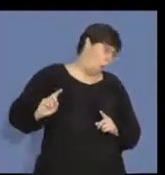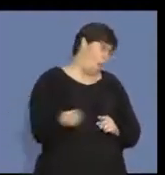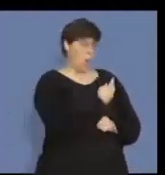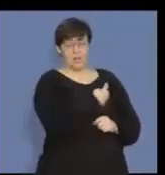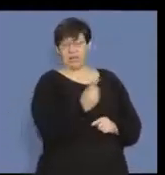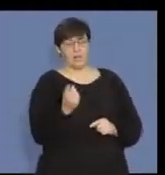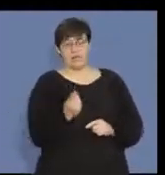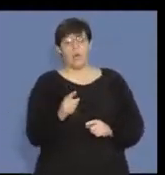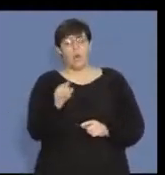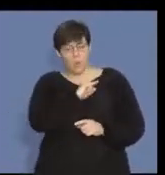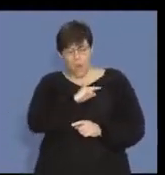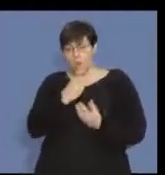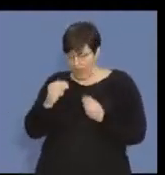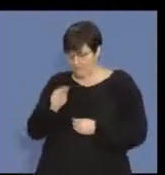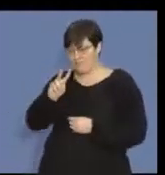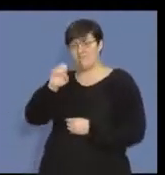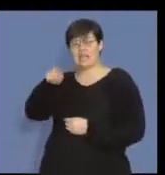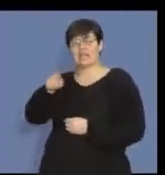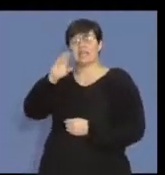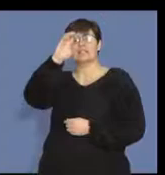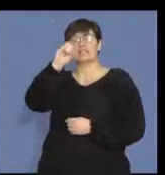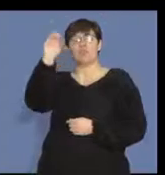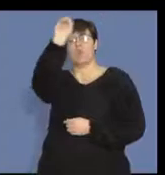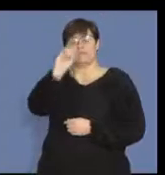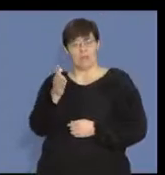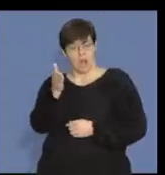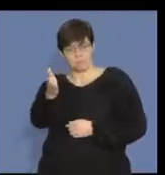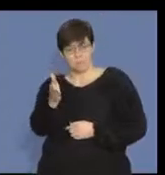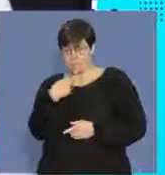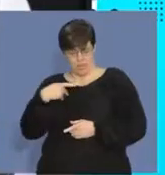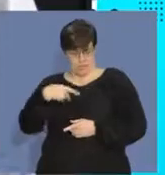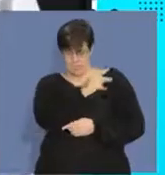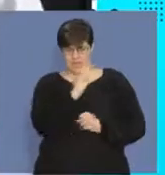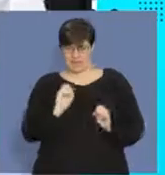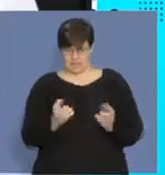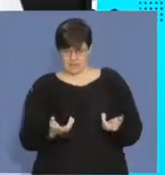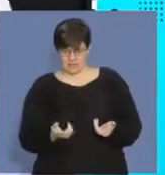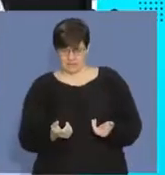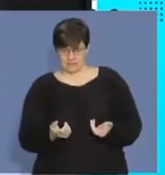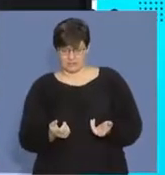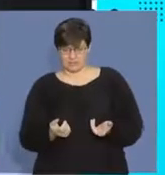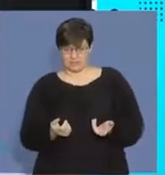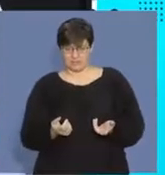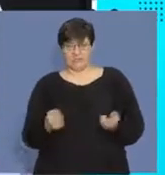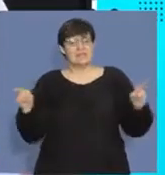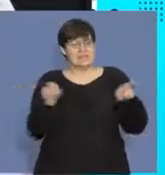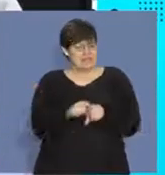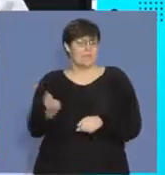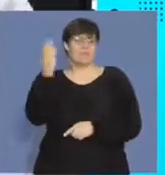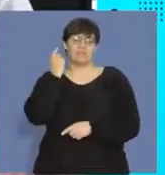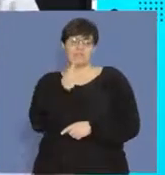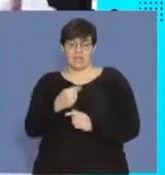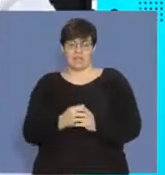on what? On zero-rated items. Okay? Obviously, we've mentioned this